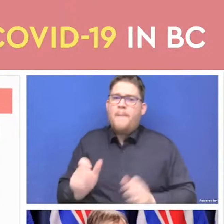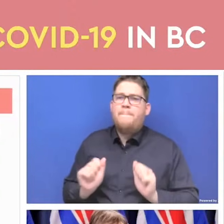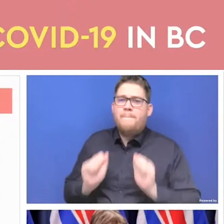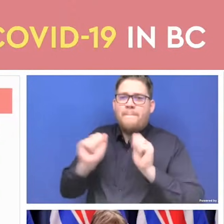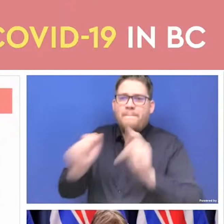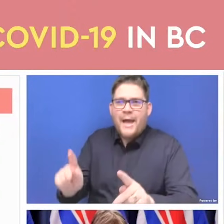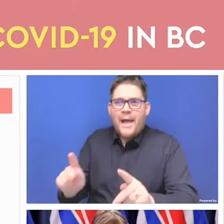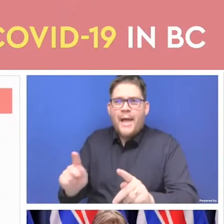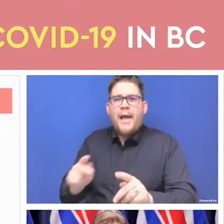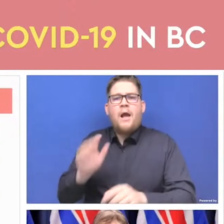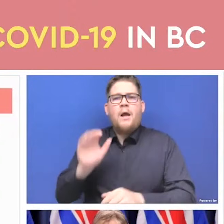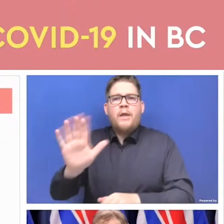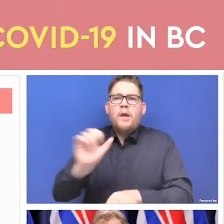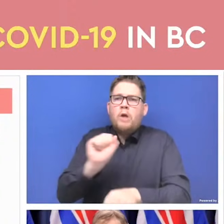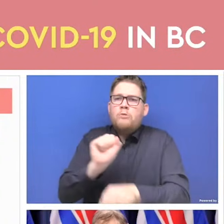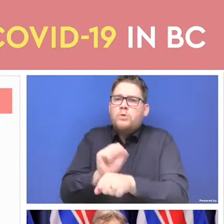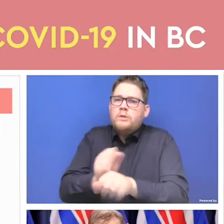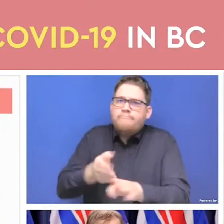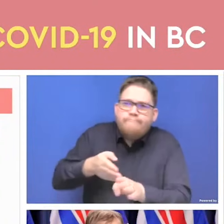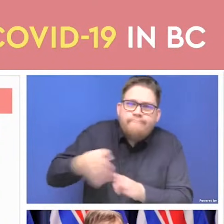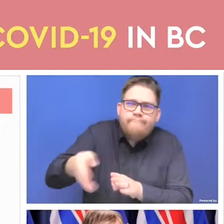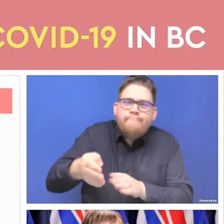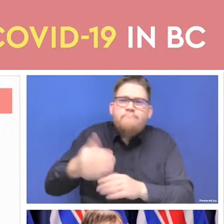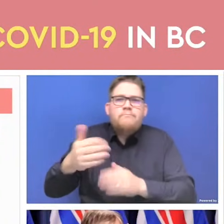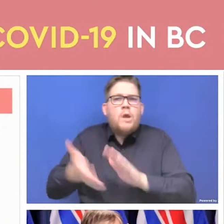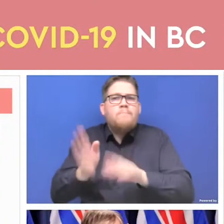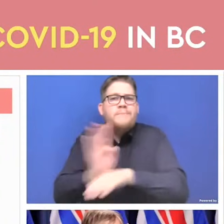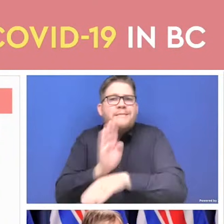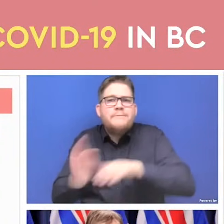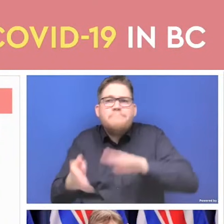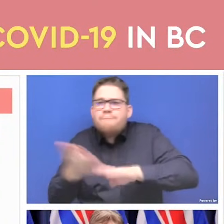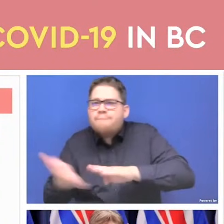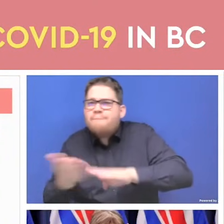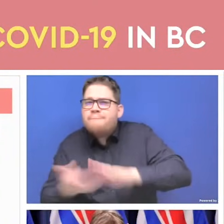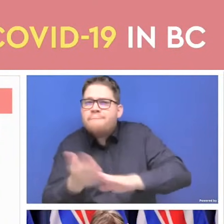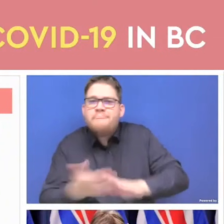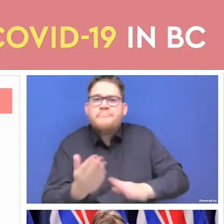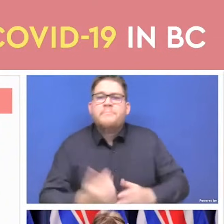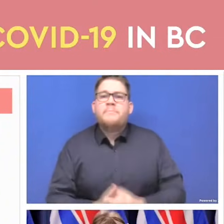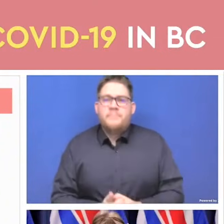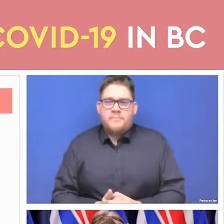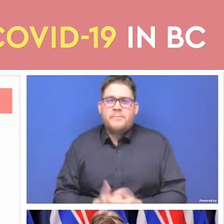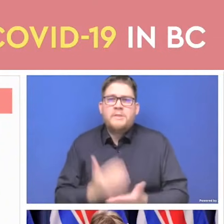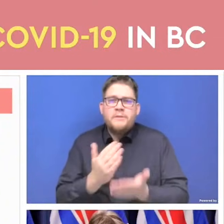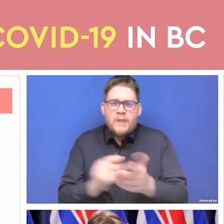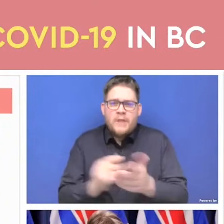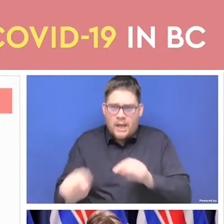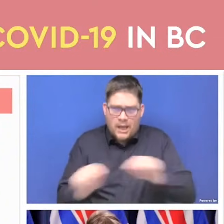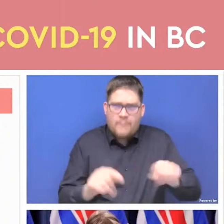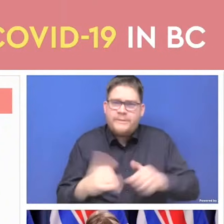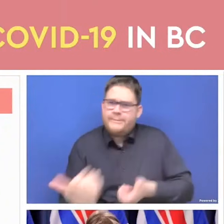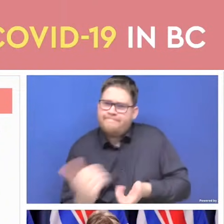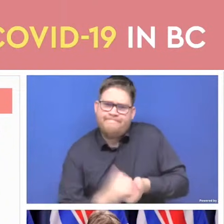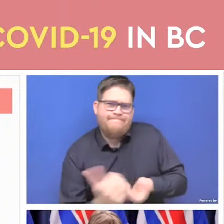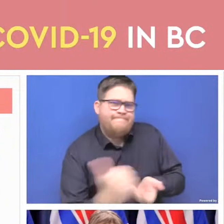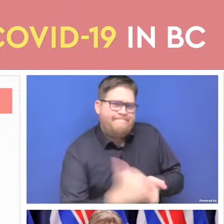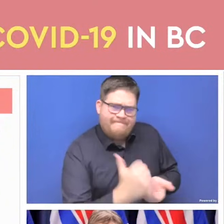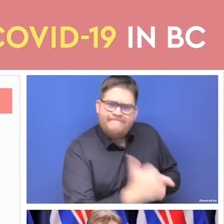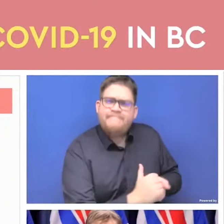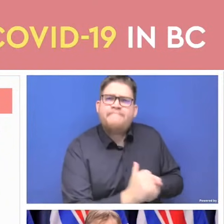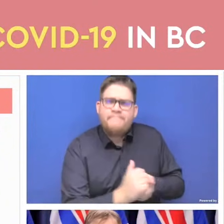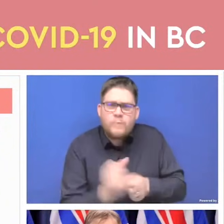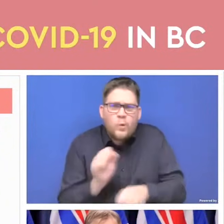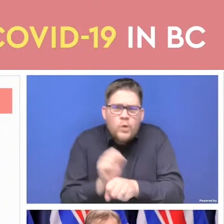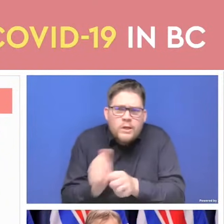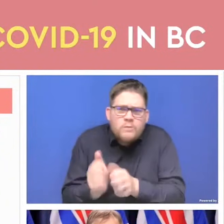pretty much business as usual. And there are a few, there's about 4 groups that will continue to work with us to help deliver the booster campaign.